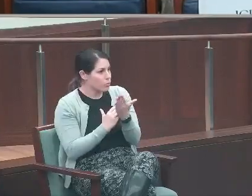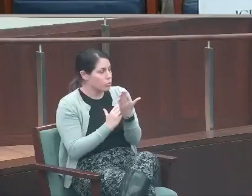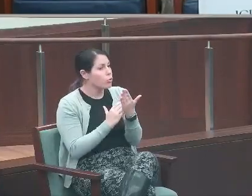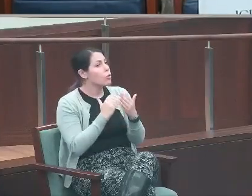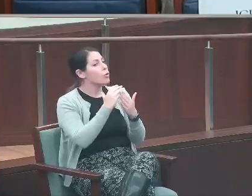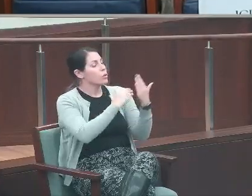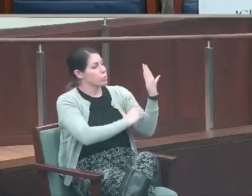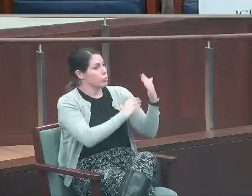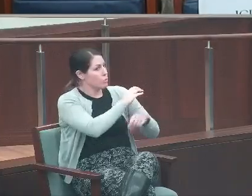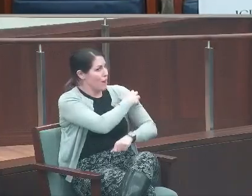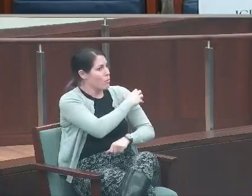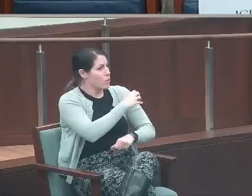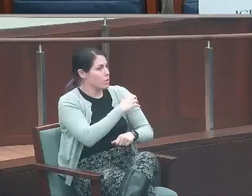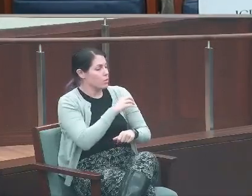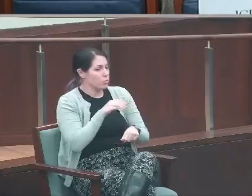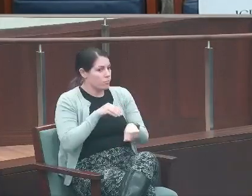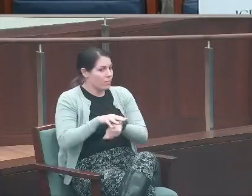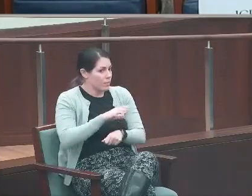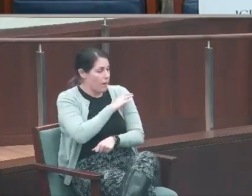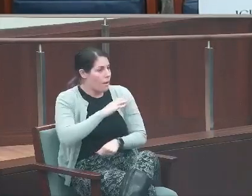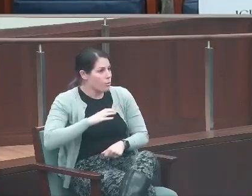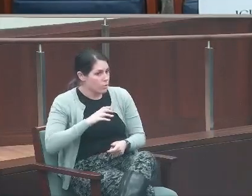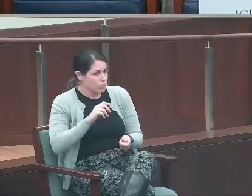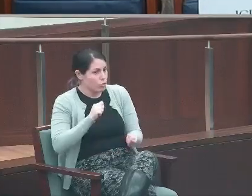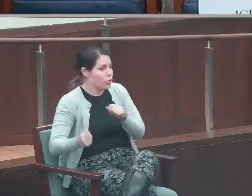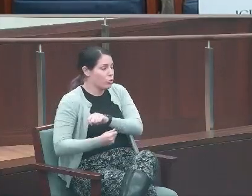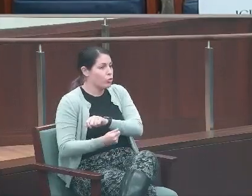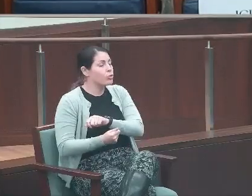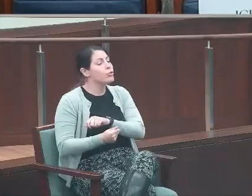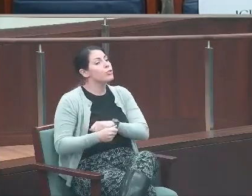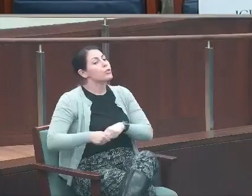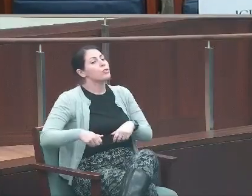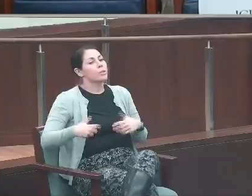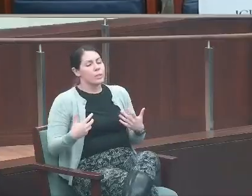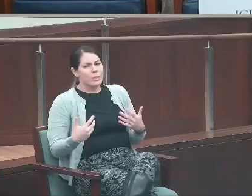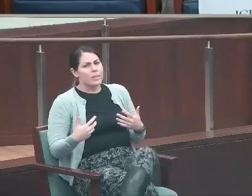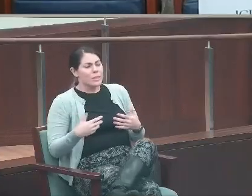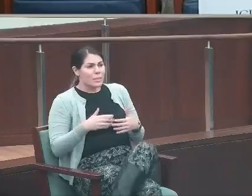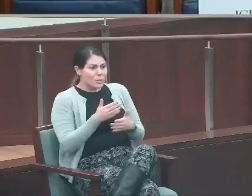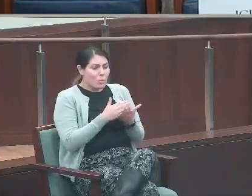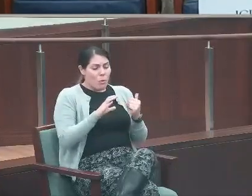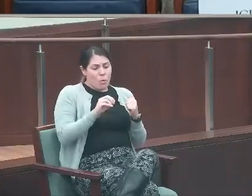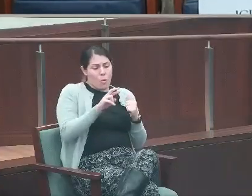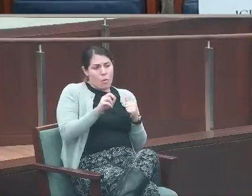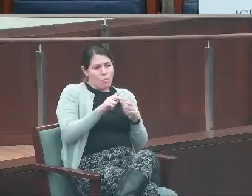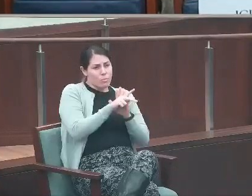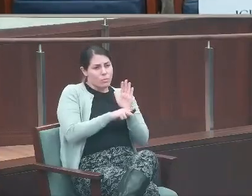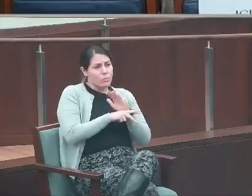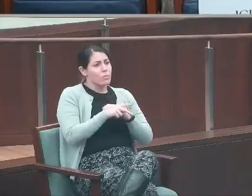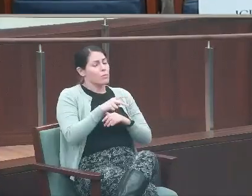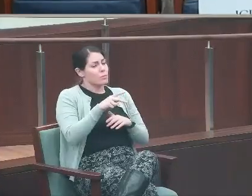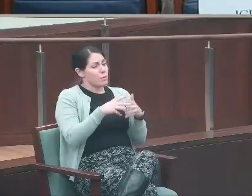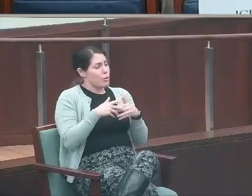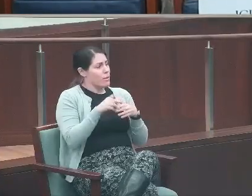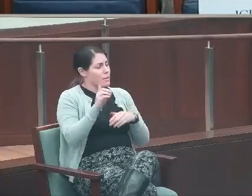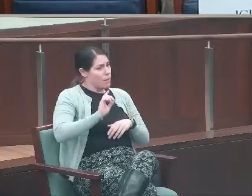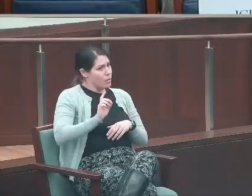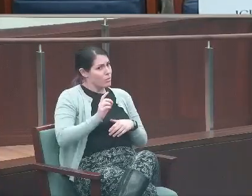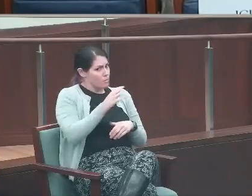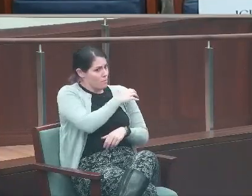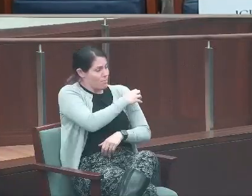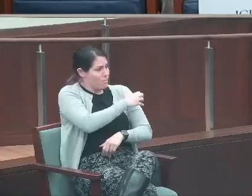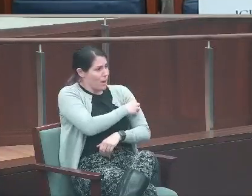of the judiciary in ways that erode one of the kind of core principles of American democracy, which is that power should